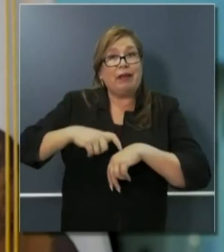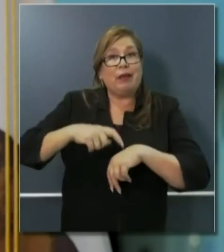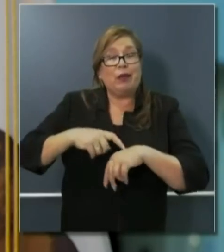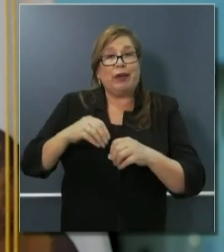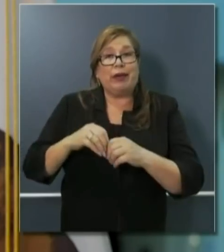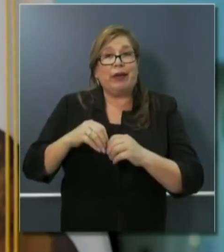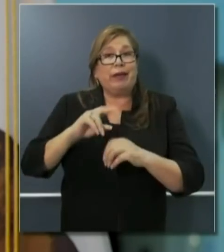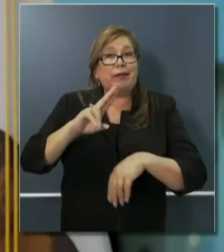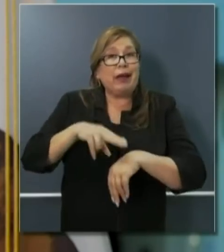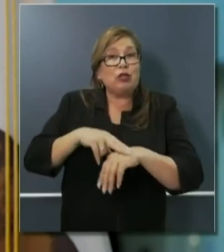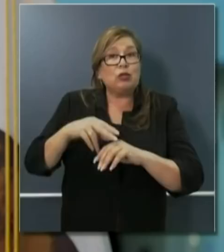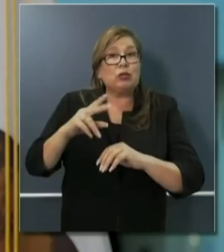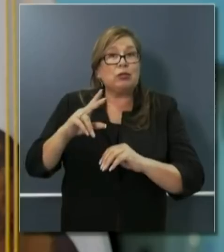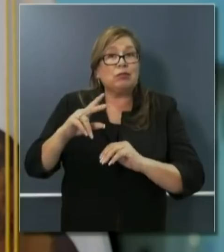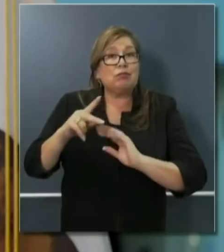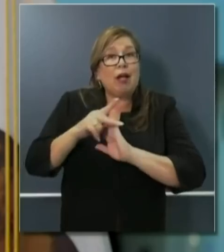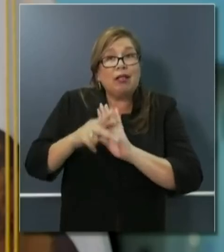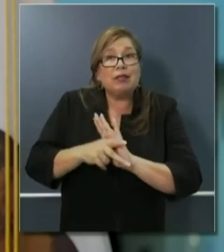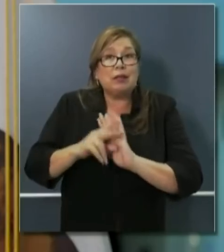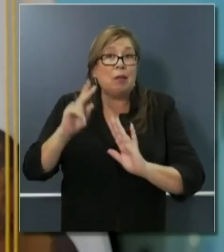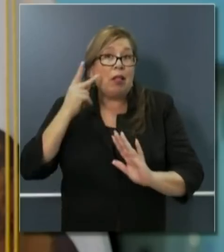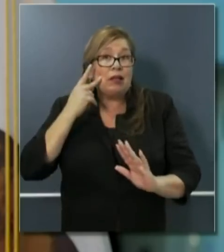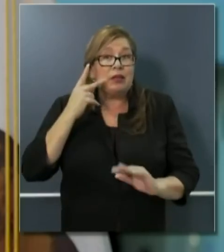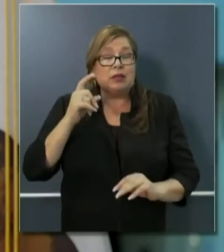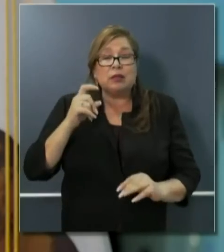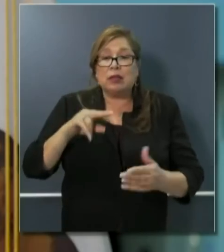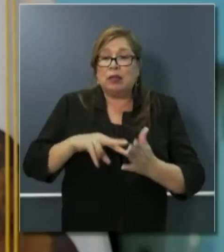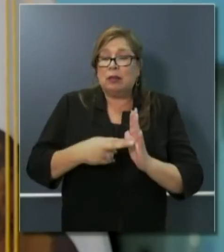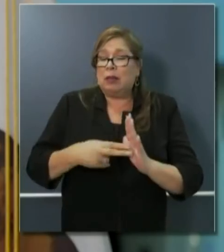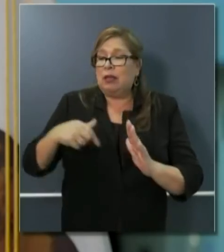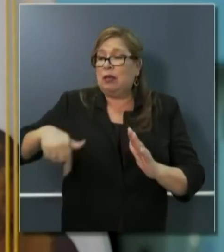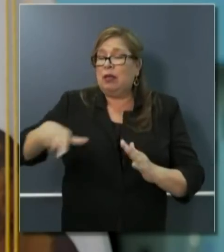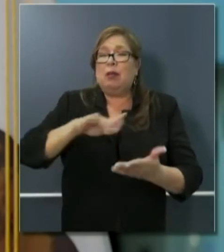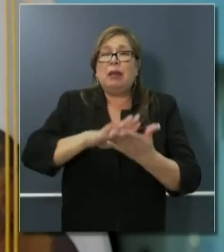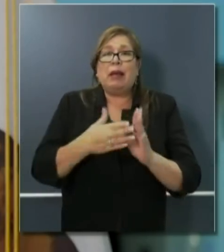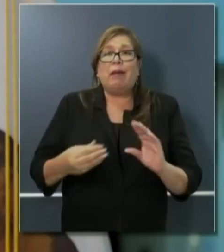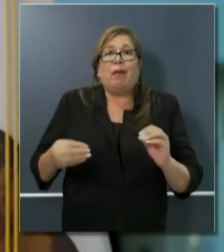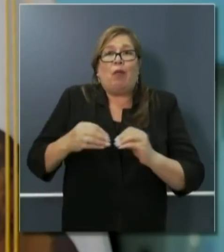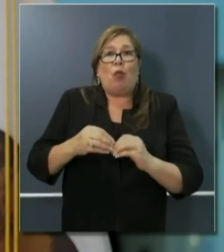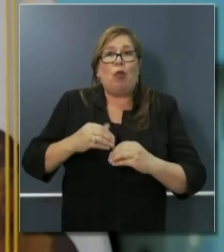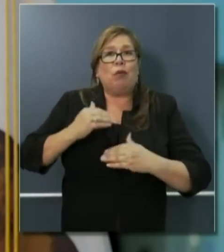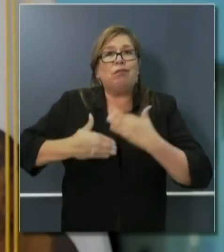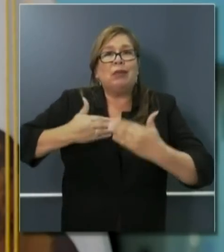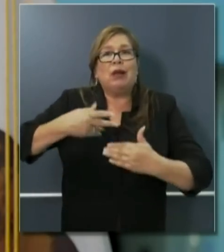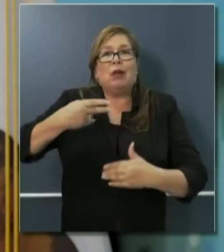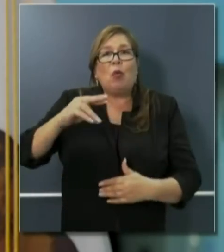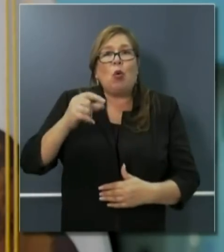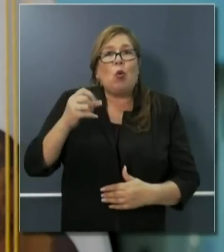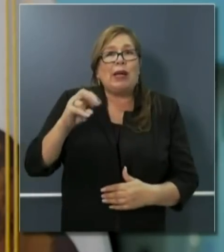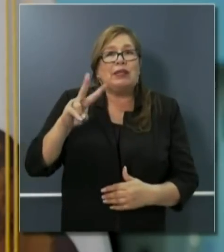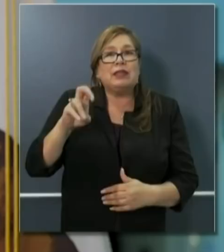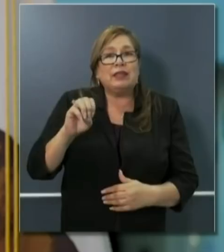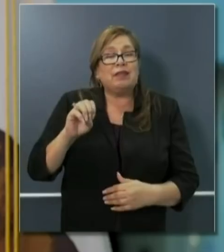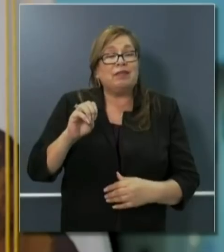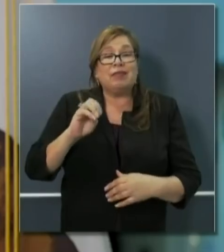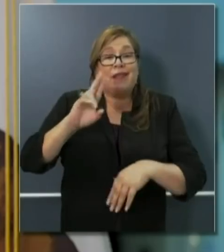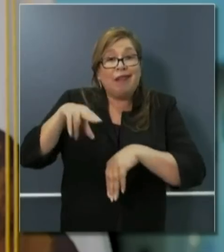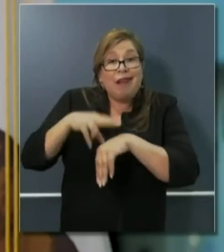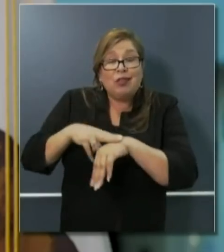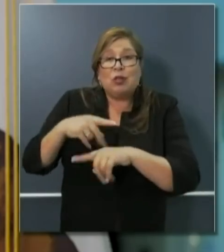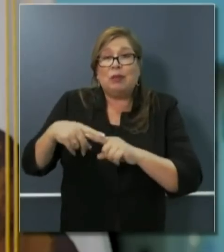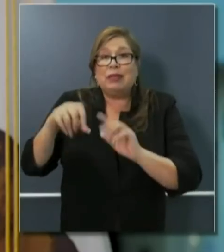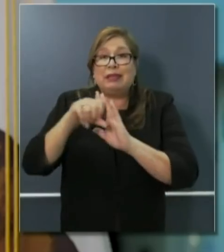whether there's the opportunity for additionally progressive steps, such as the ones that I listed on the national and state